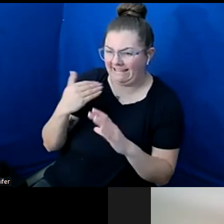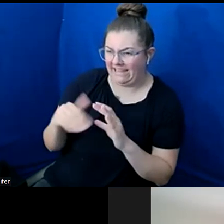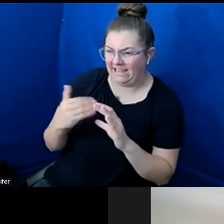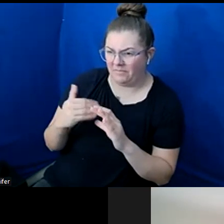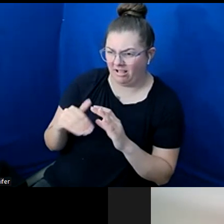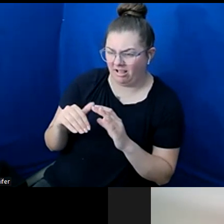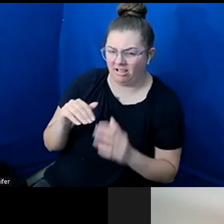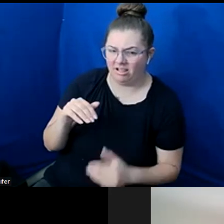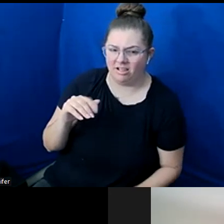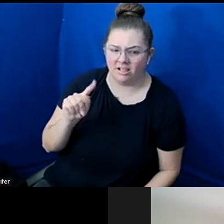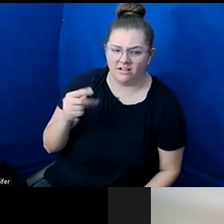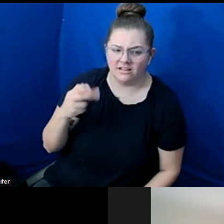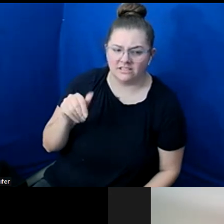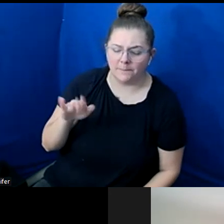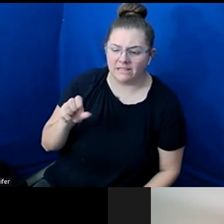it's